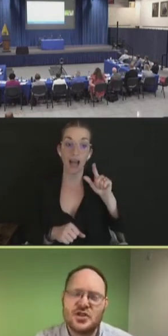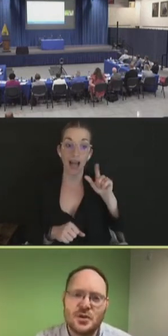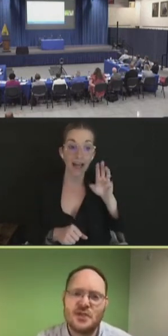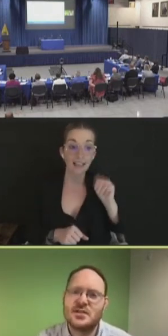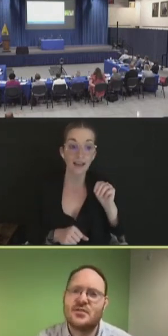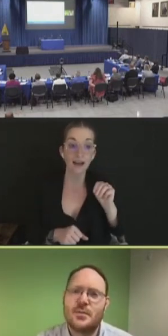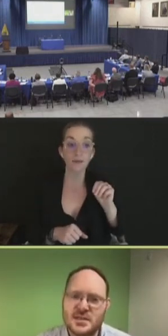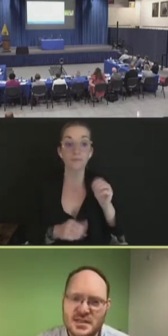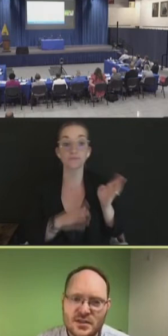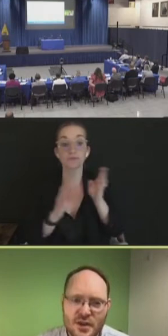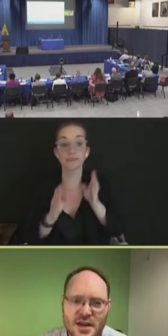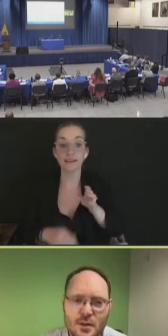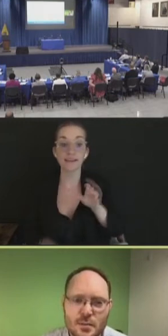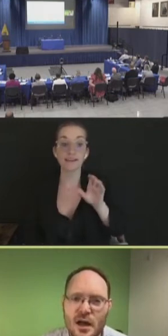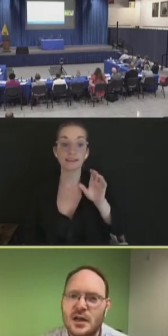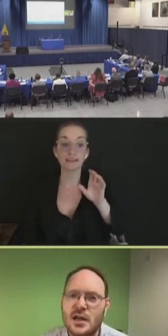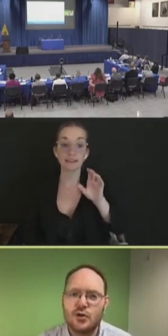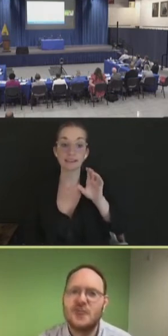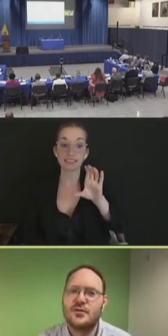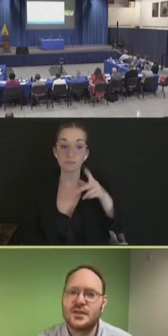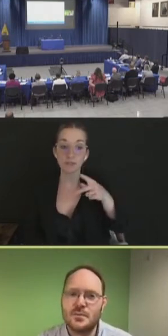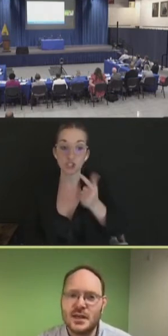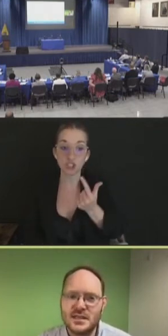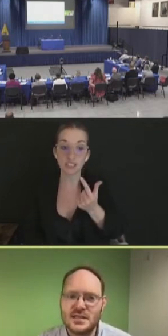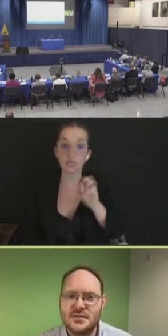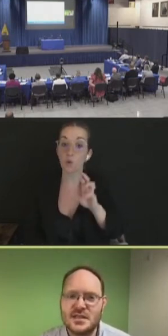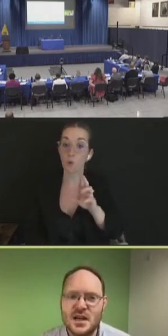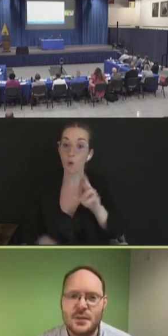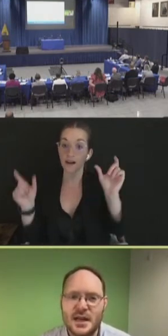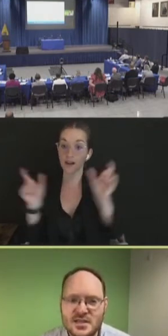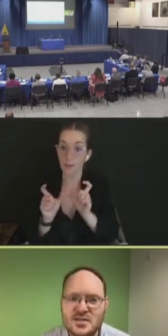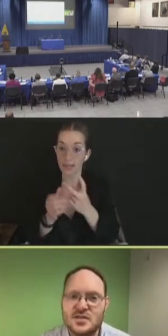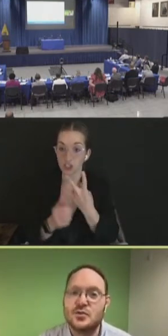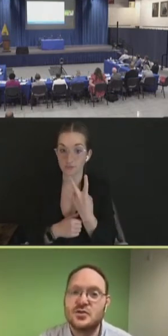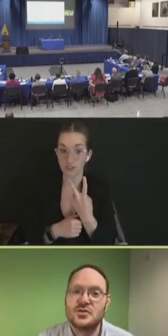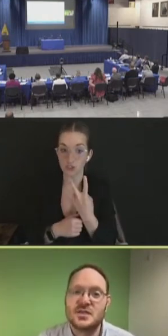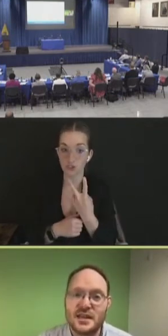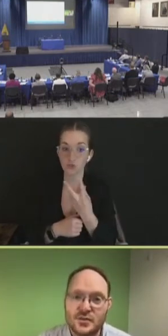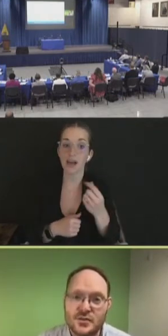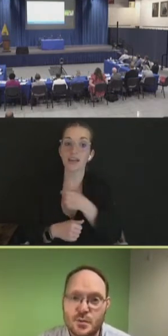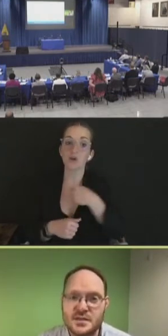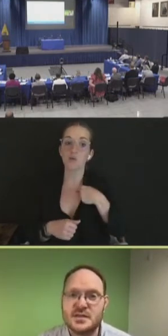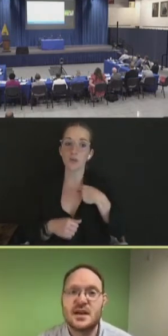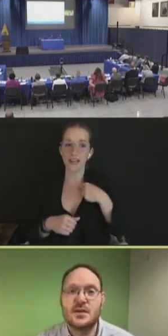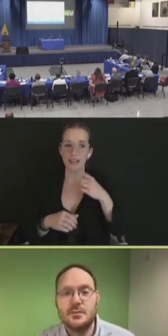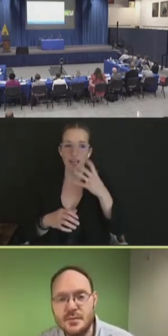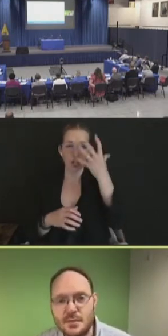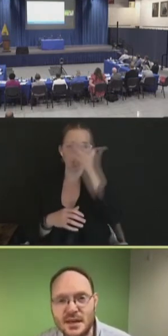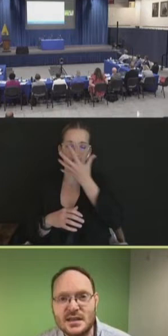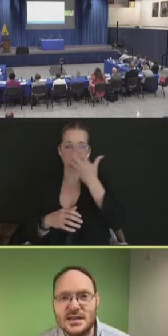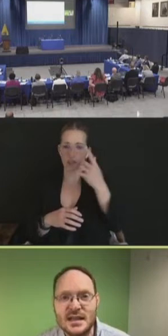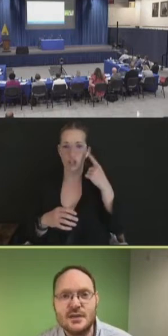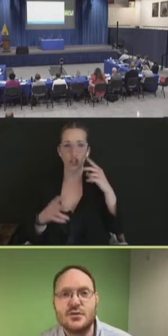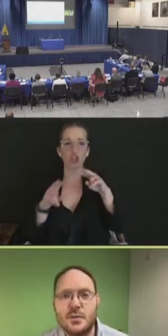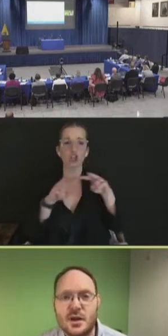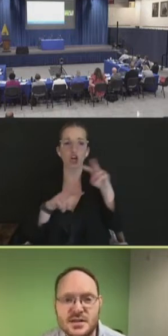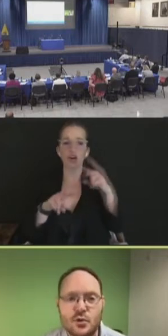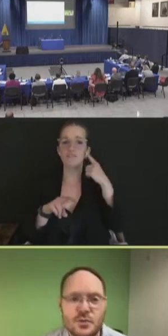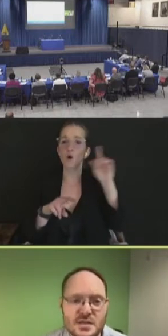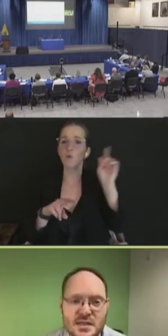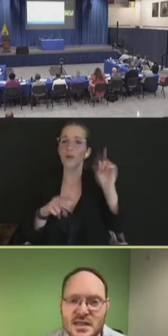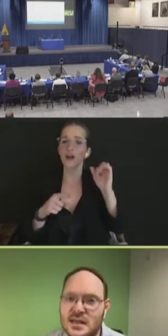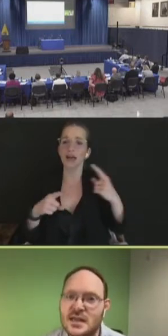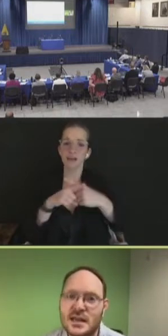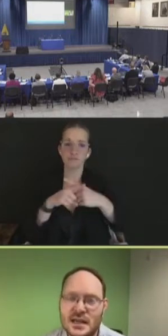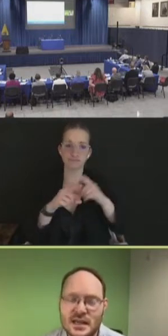we're just showing here is a representative radar plot looking for the ability of these combinations to induce cytokine responses that are mimicking the innate response that